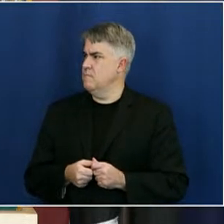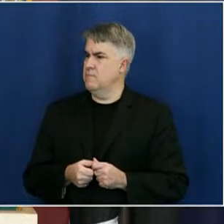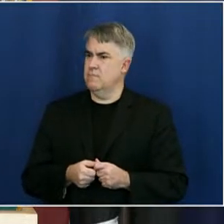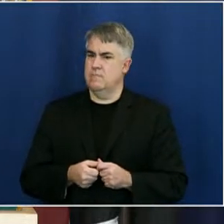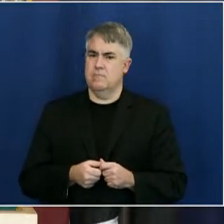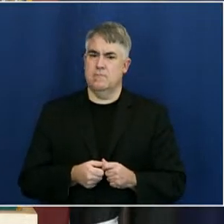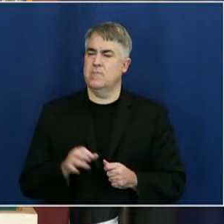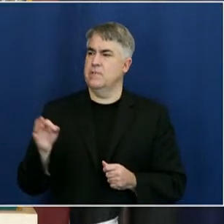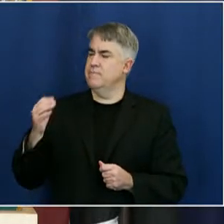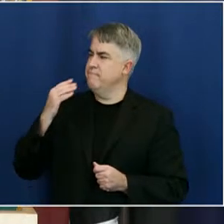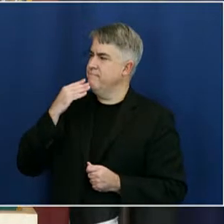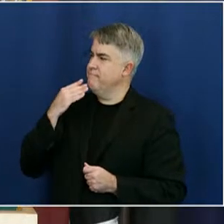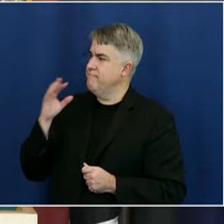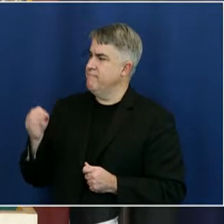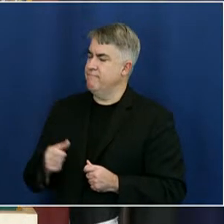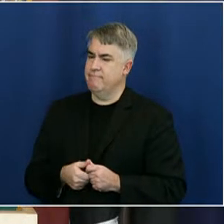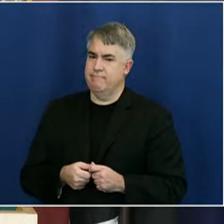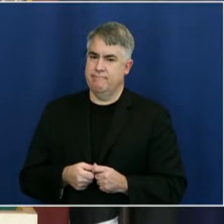Thank you.